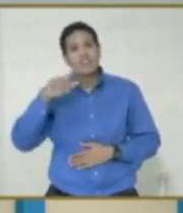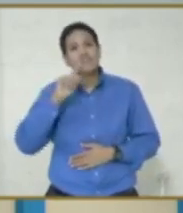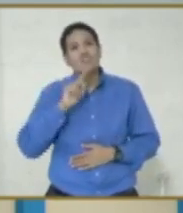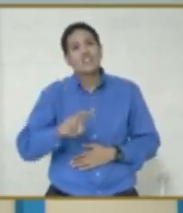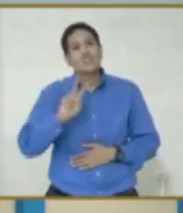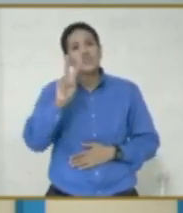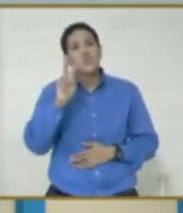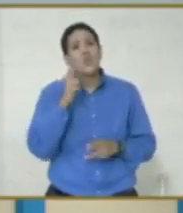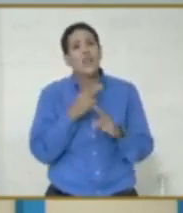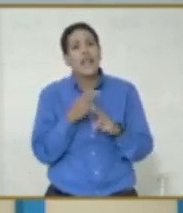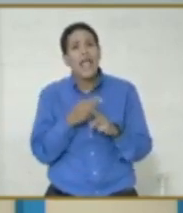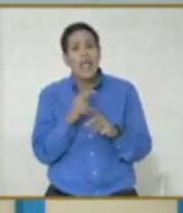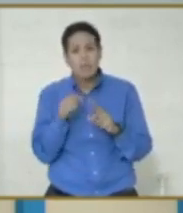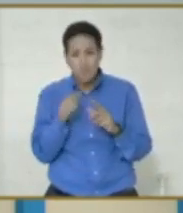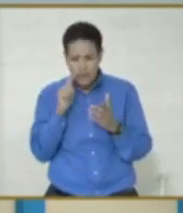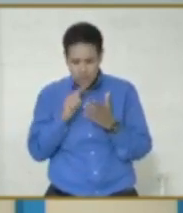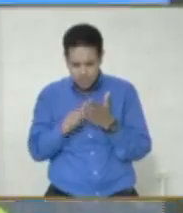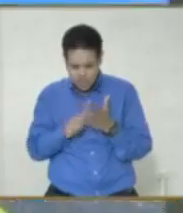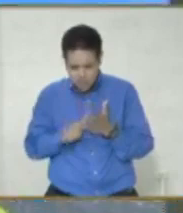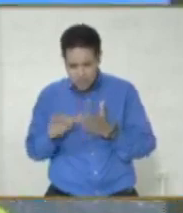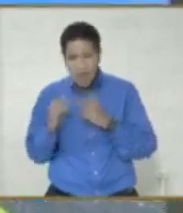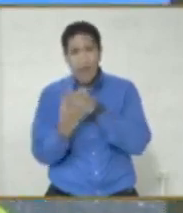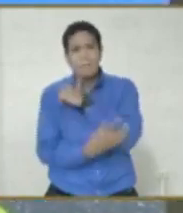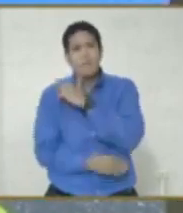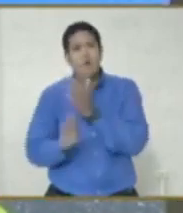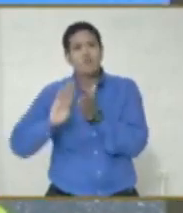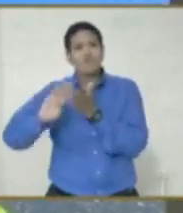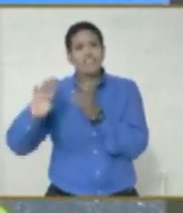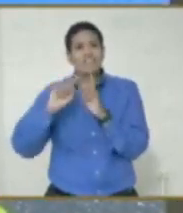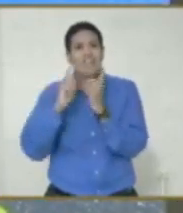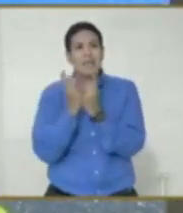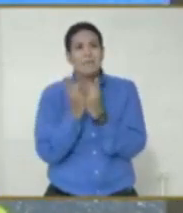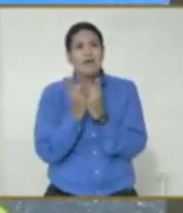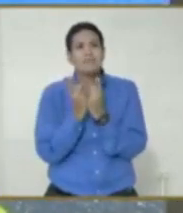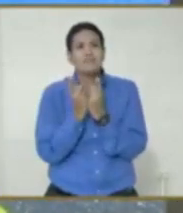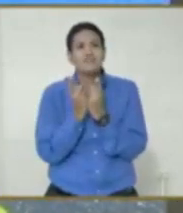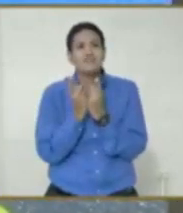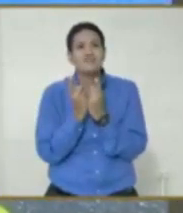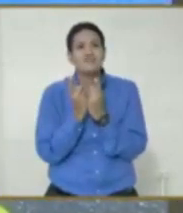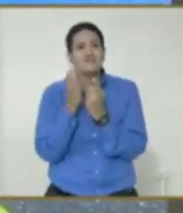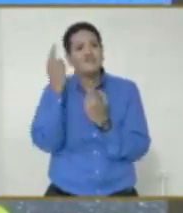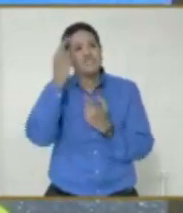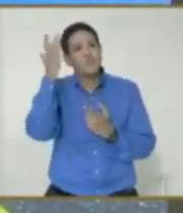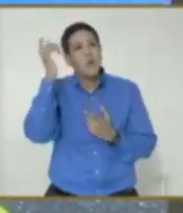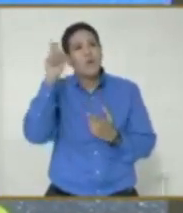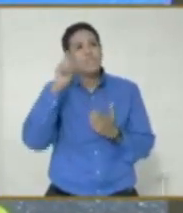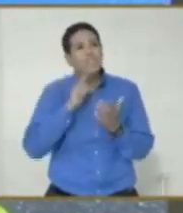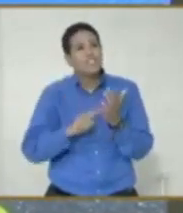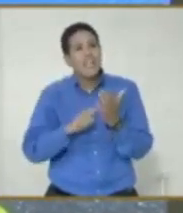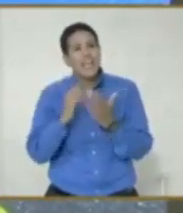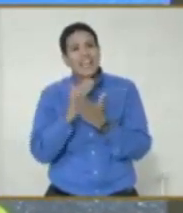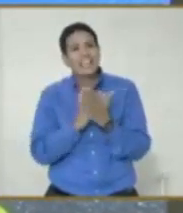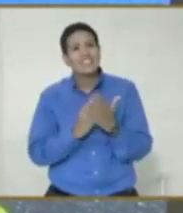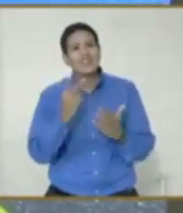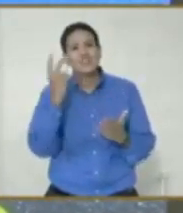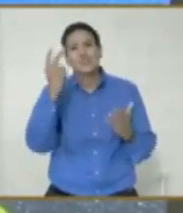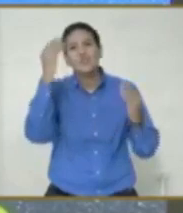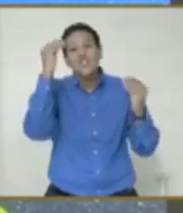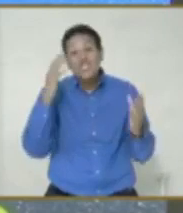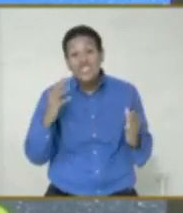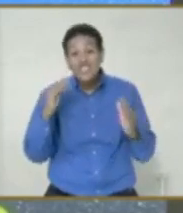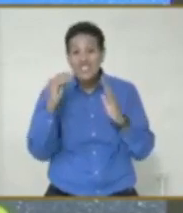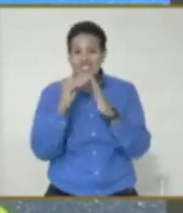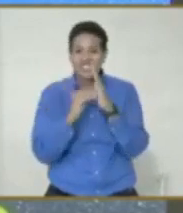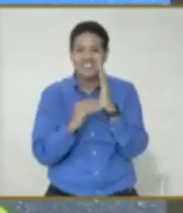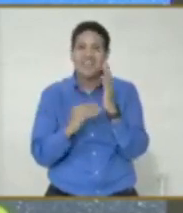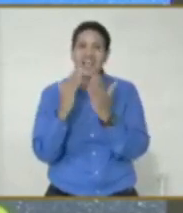names when vetted by the Poor Relief Department, which is the reason why we have to check this list. There were 2 teachers on the